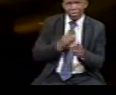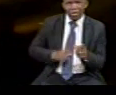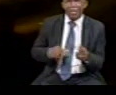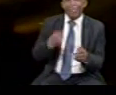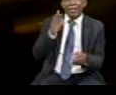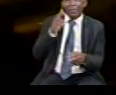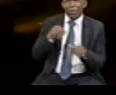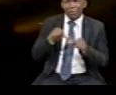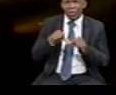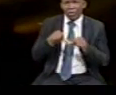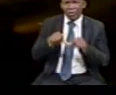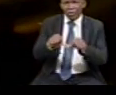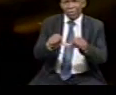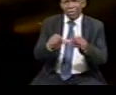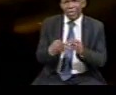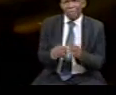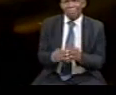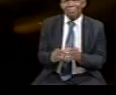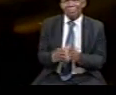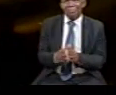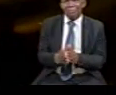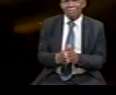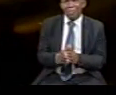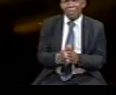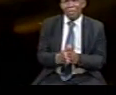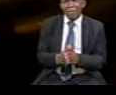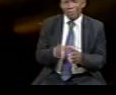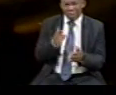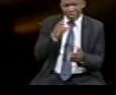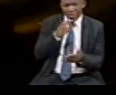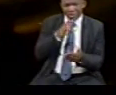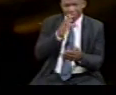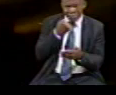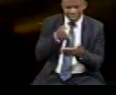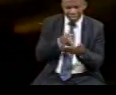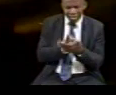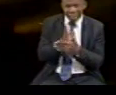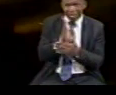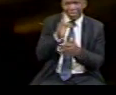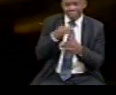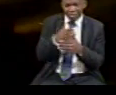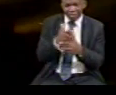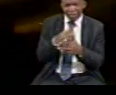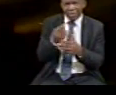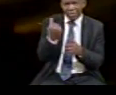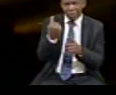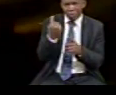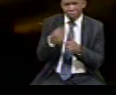A workman that needed not to be ashamed, rightly dividing the word of truth.